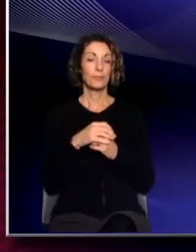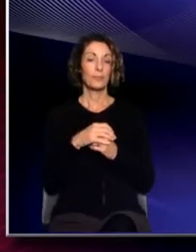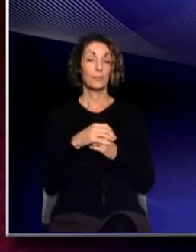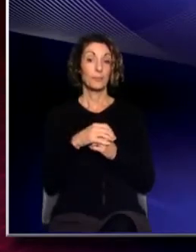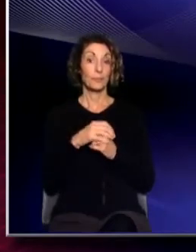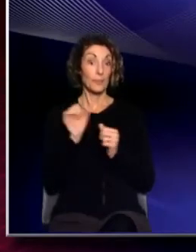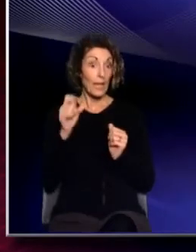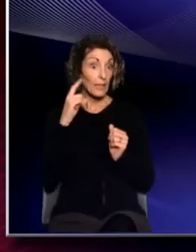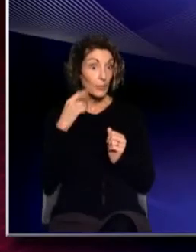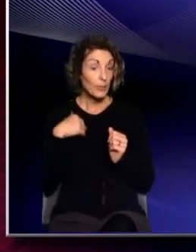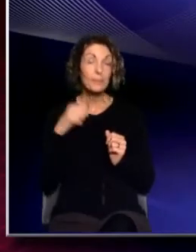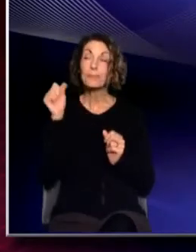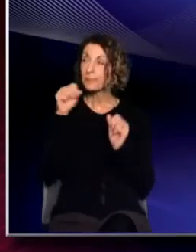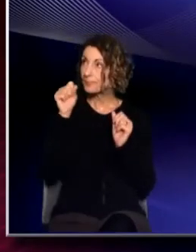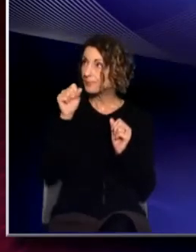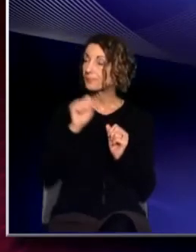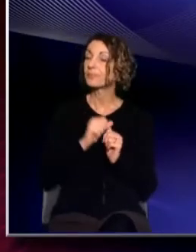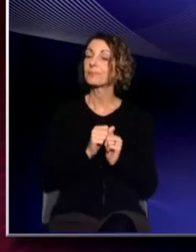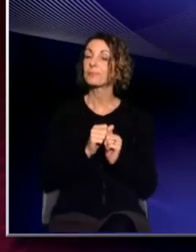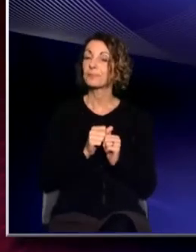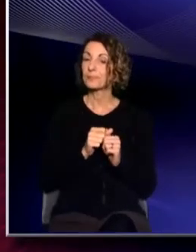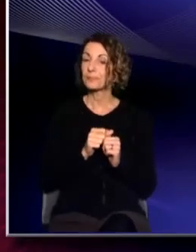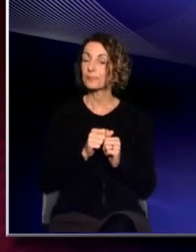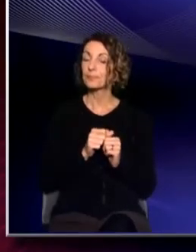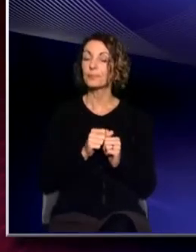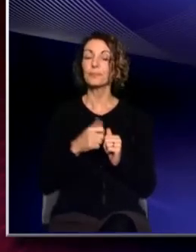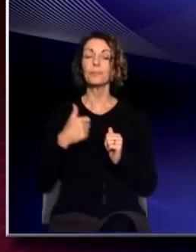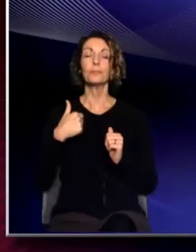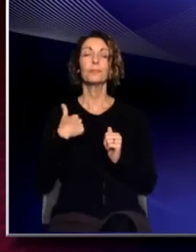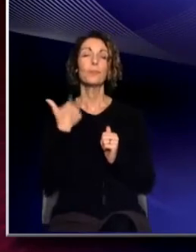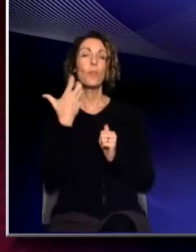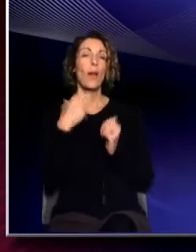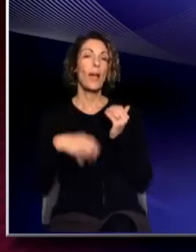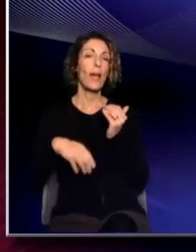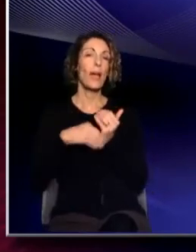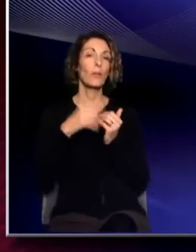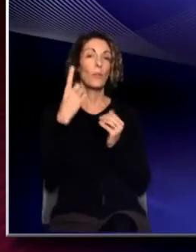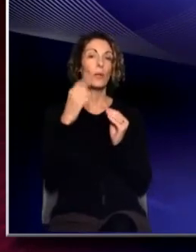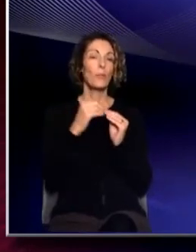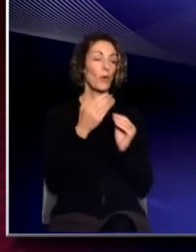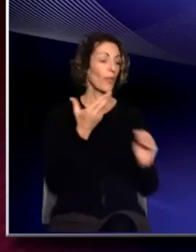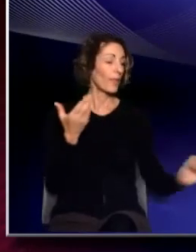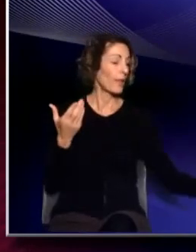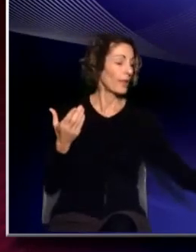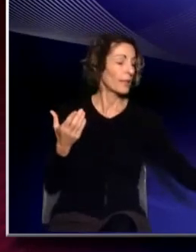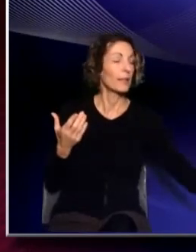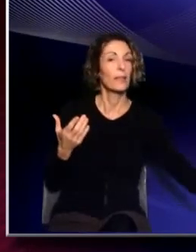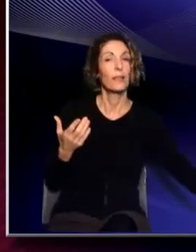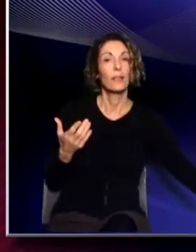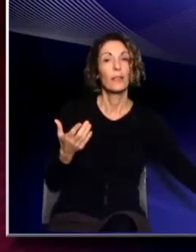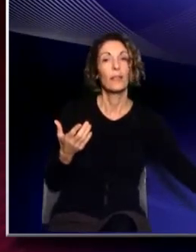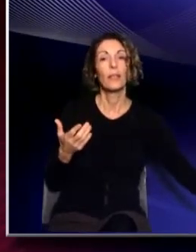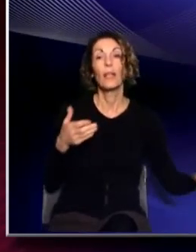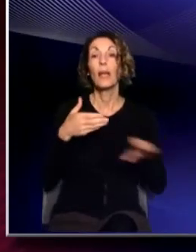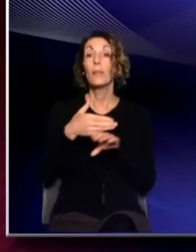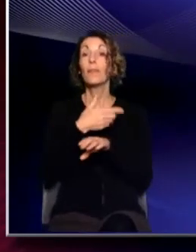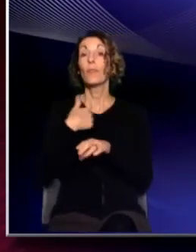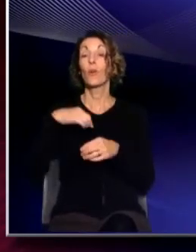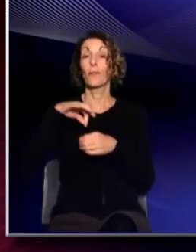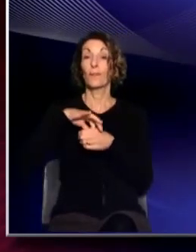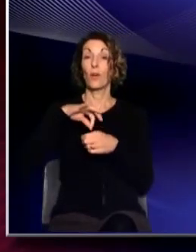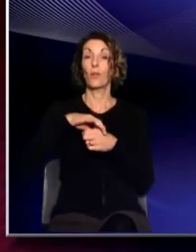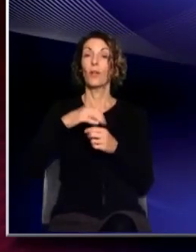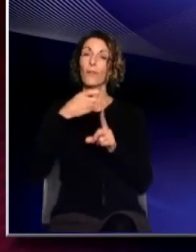Can you hear me all right? Yep. Yep. I'd like to add one more thing before we vote on this, and this is just from my level